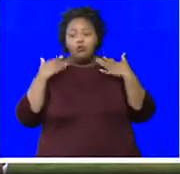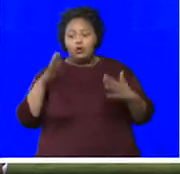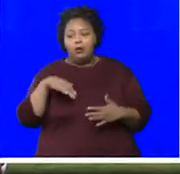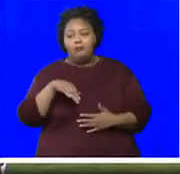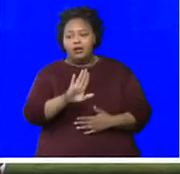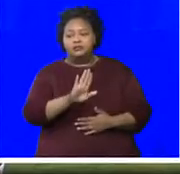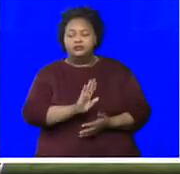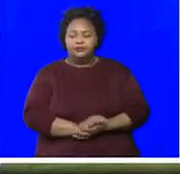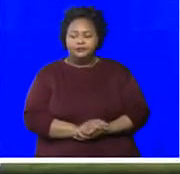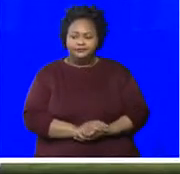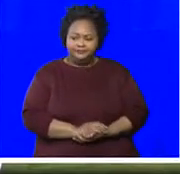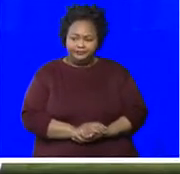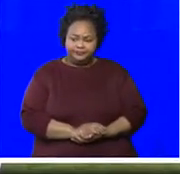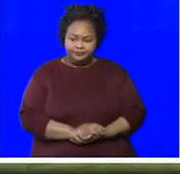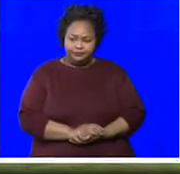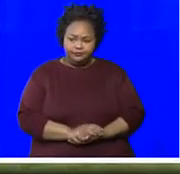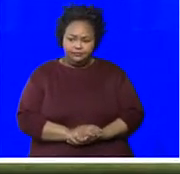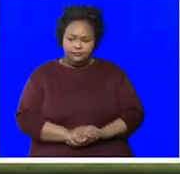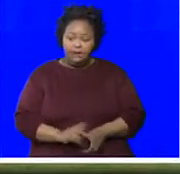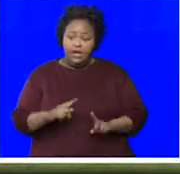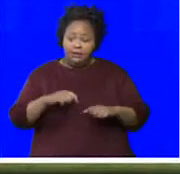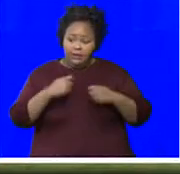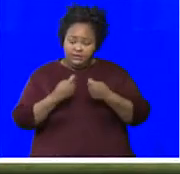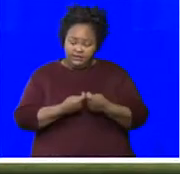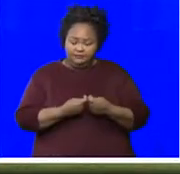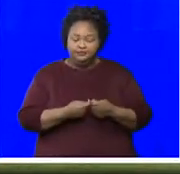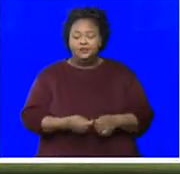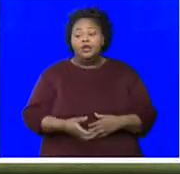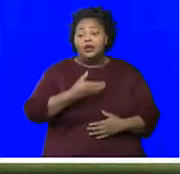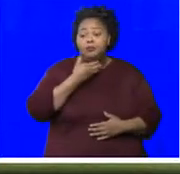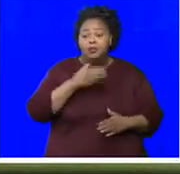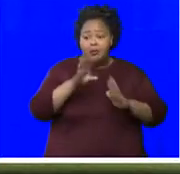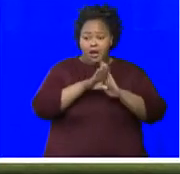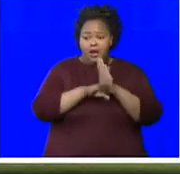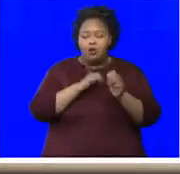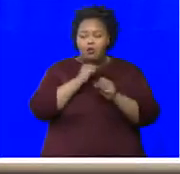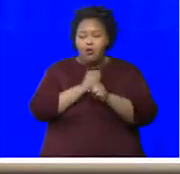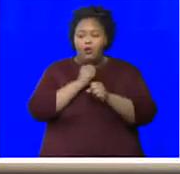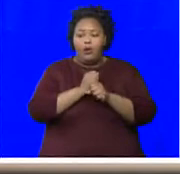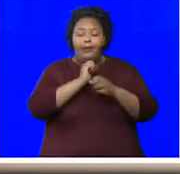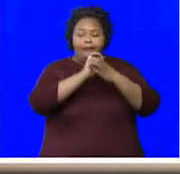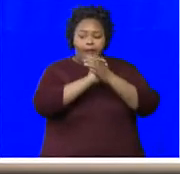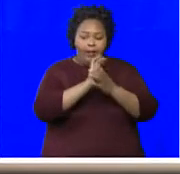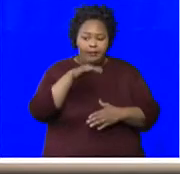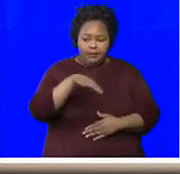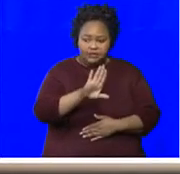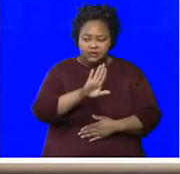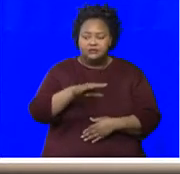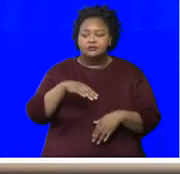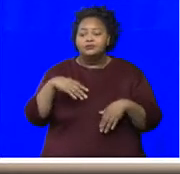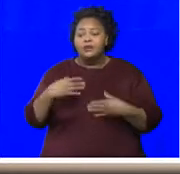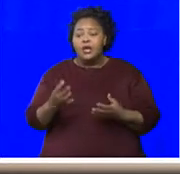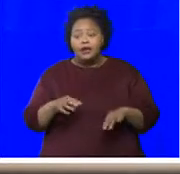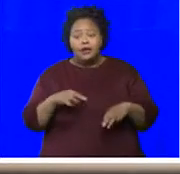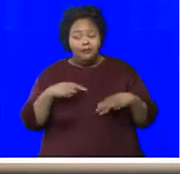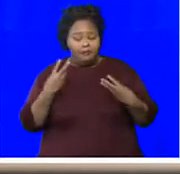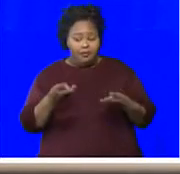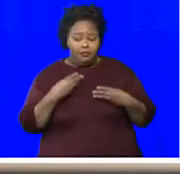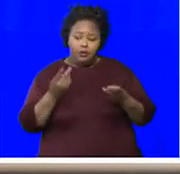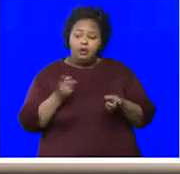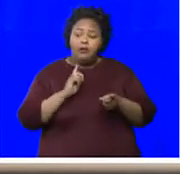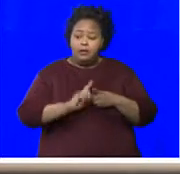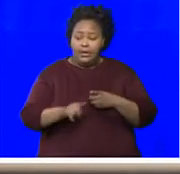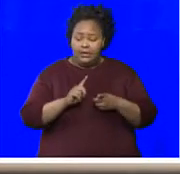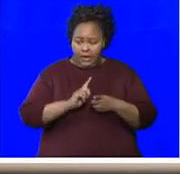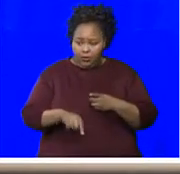team medics to work together and make sure that athletes undergo medical checkups before they